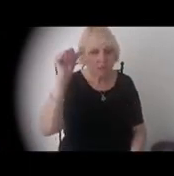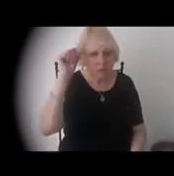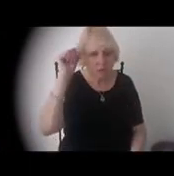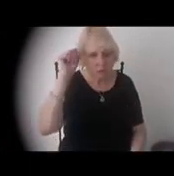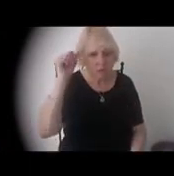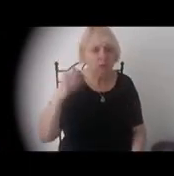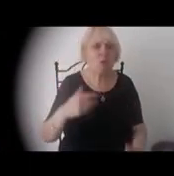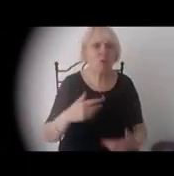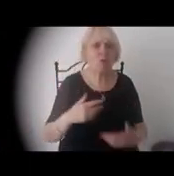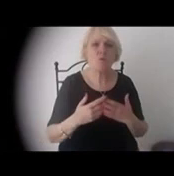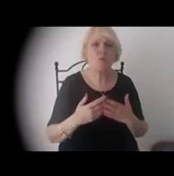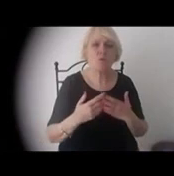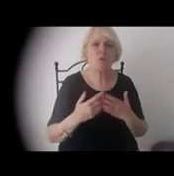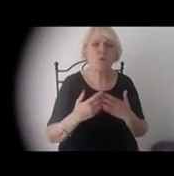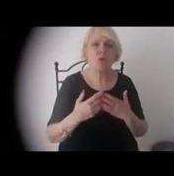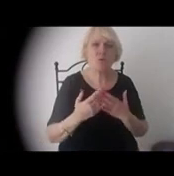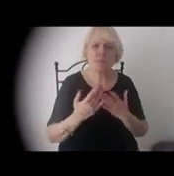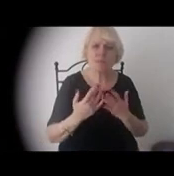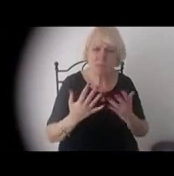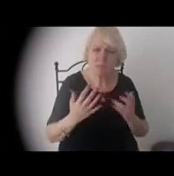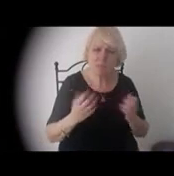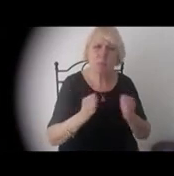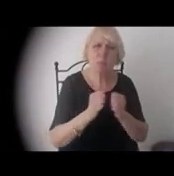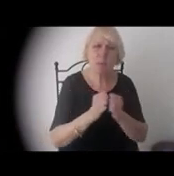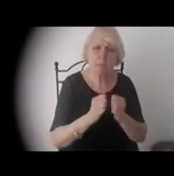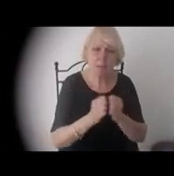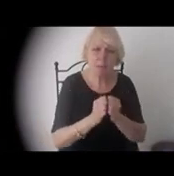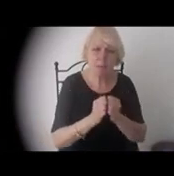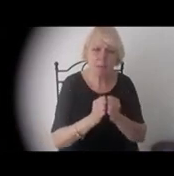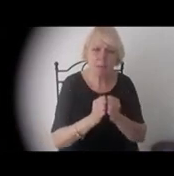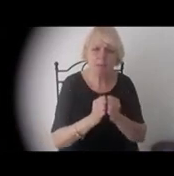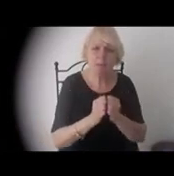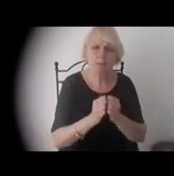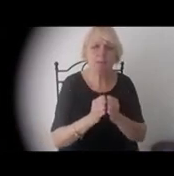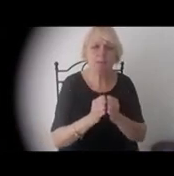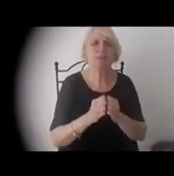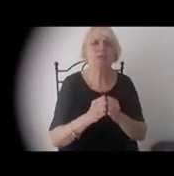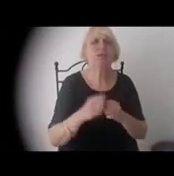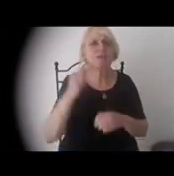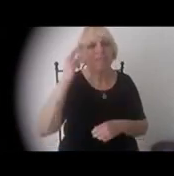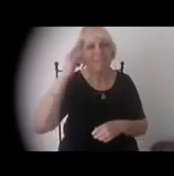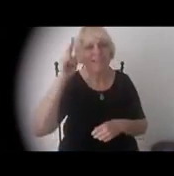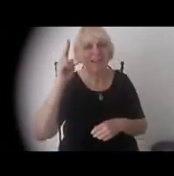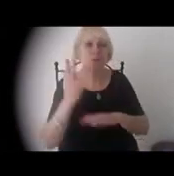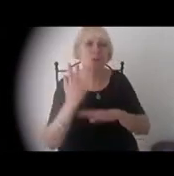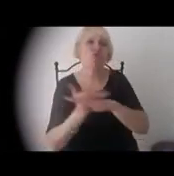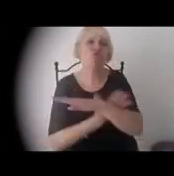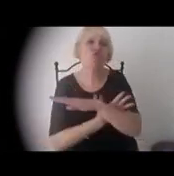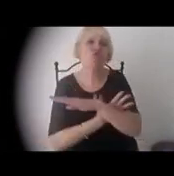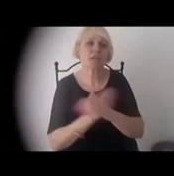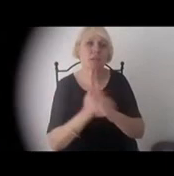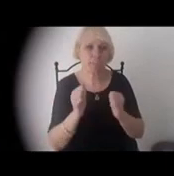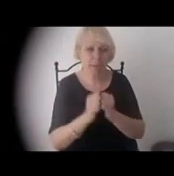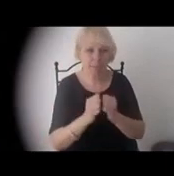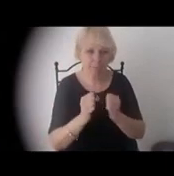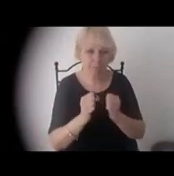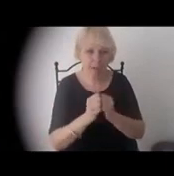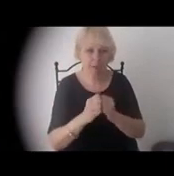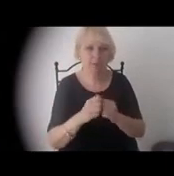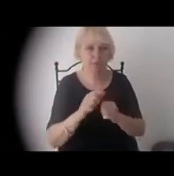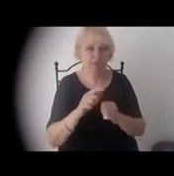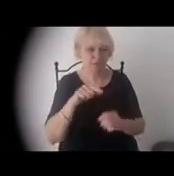of the current government's tenure, including the Green Paper, which obviously led to some of the developments around the mental health